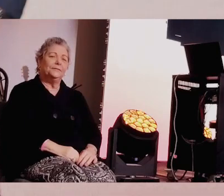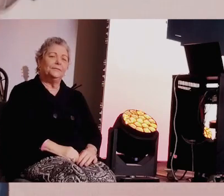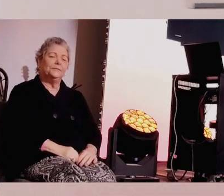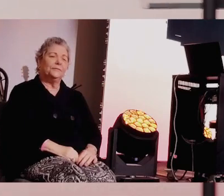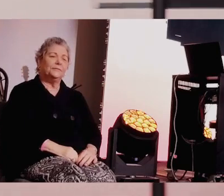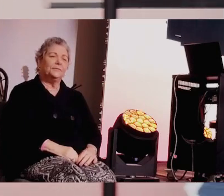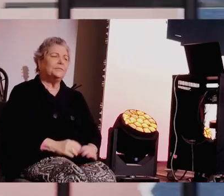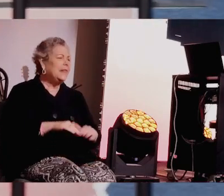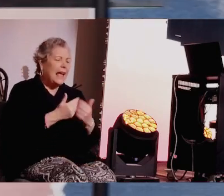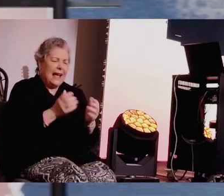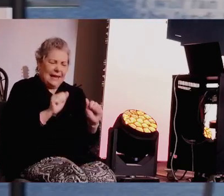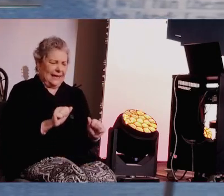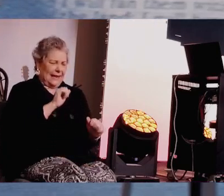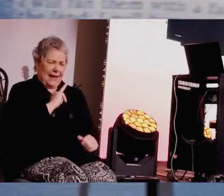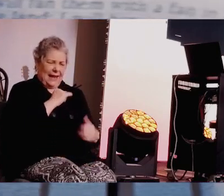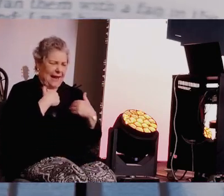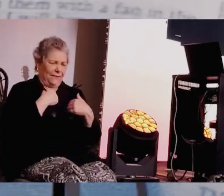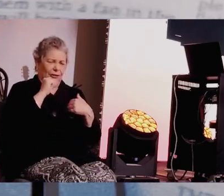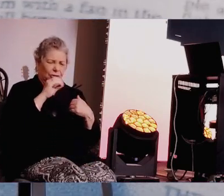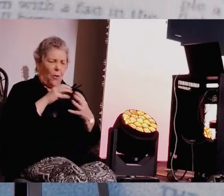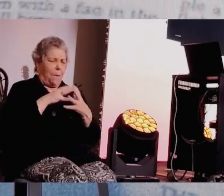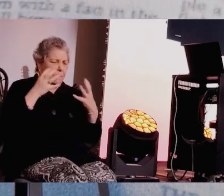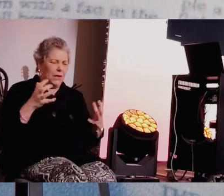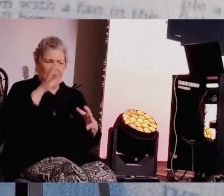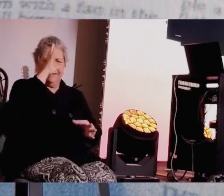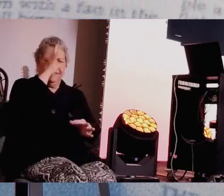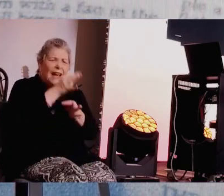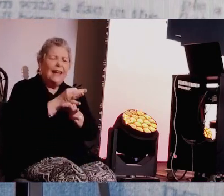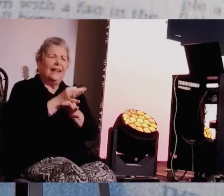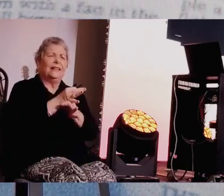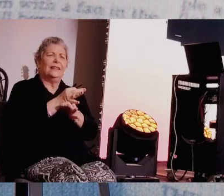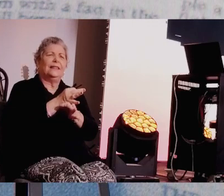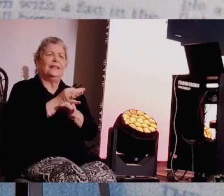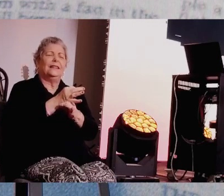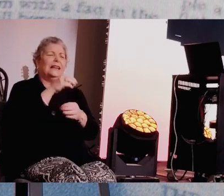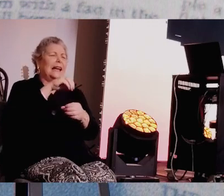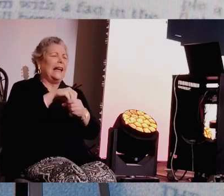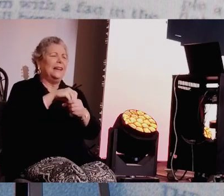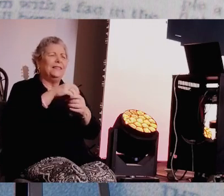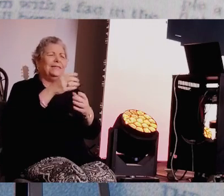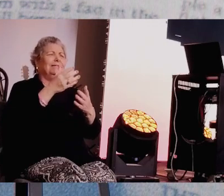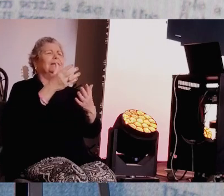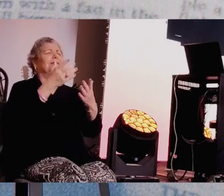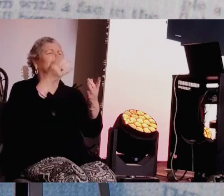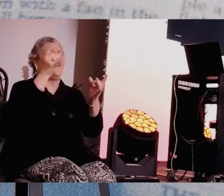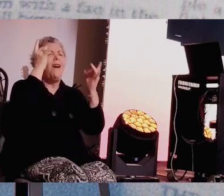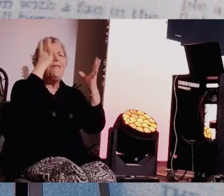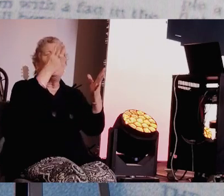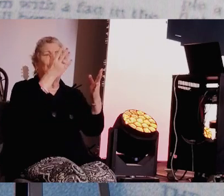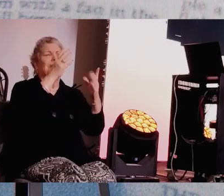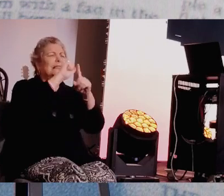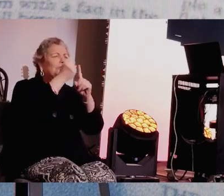You know, how can I have so much faith in the most dire of situations, or the